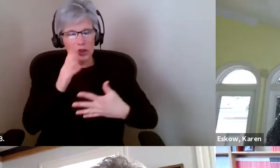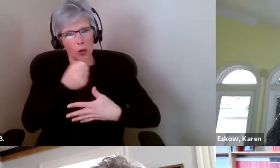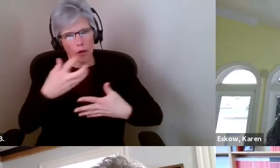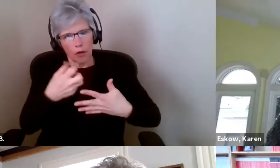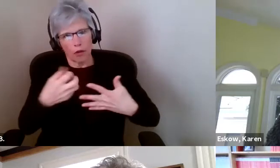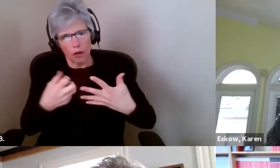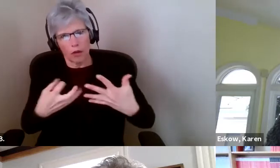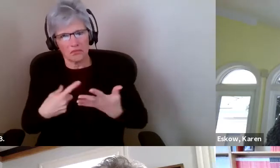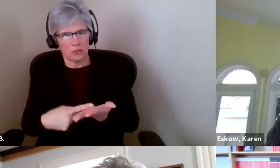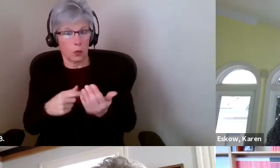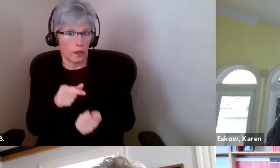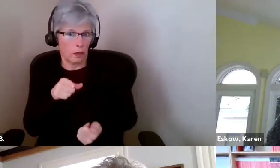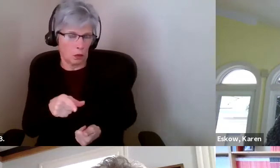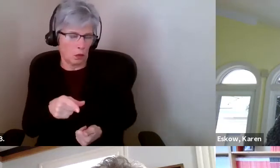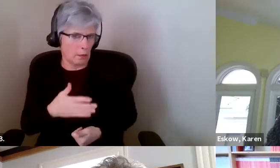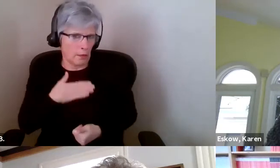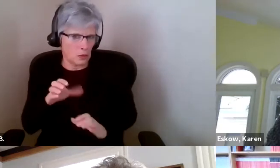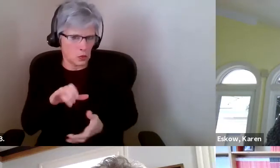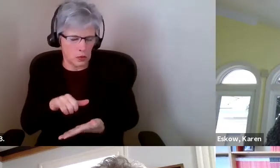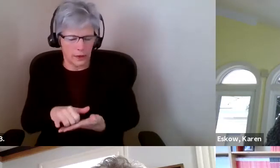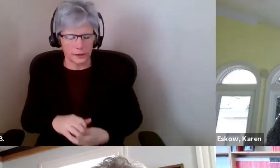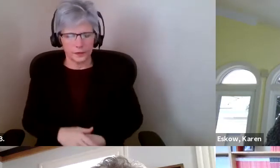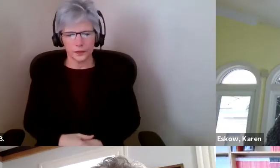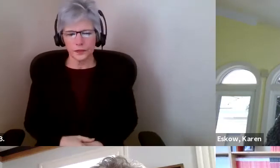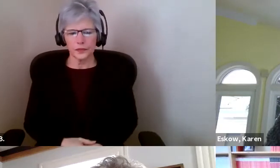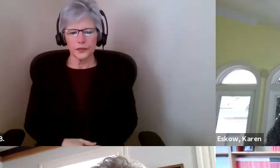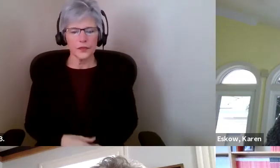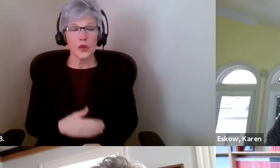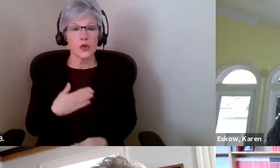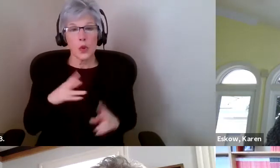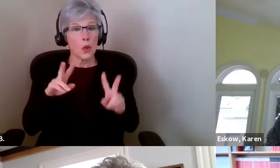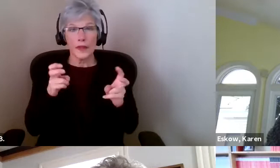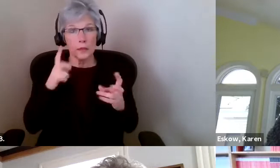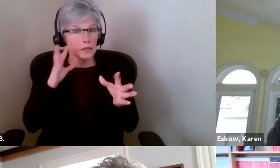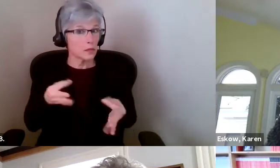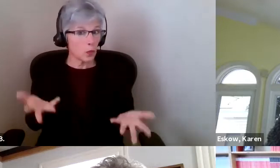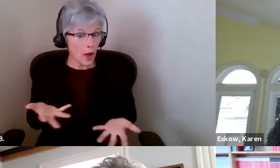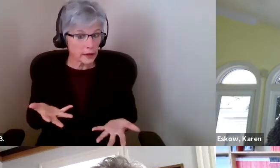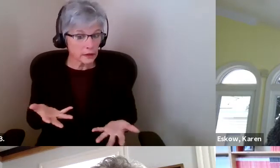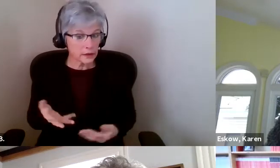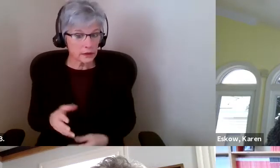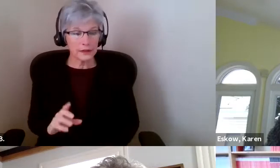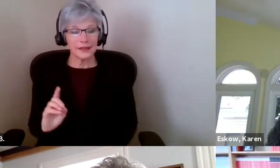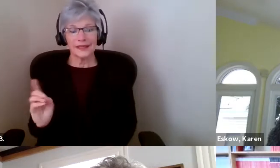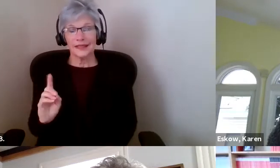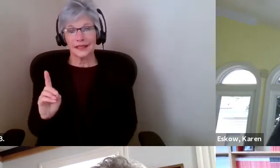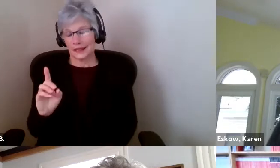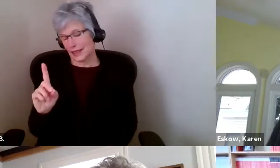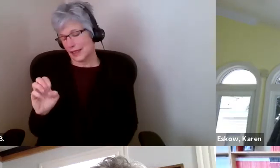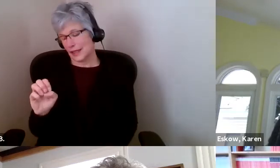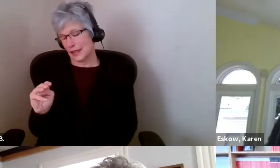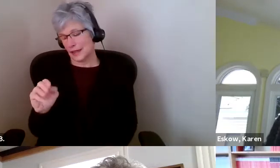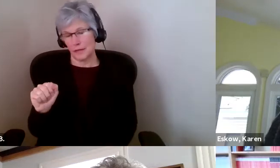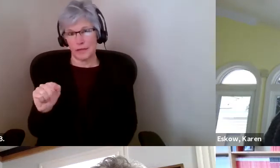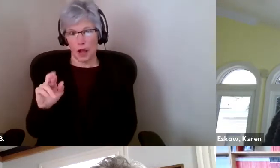case, so the theme that I've settled on and is democracy with a small d in the 21st century.